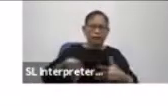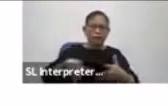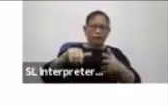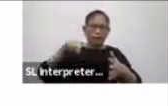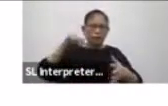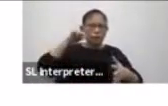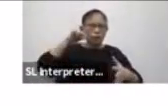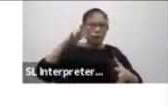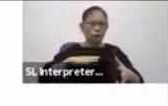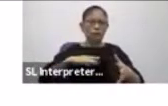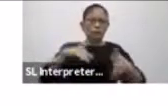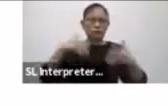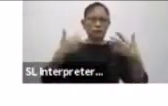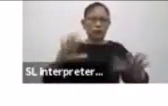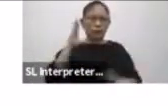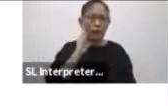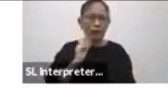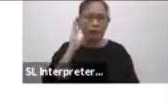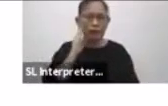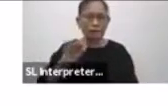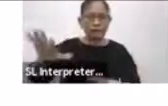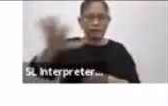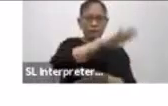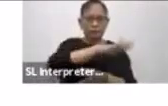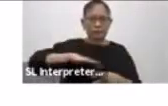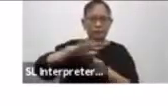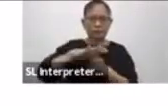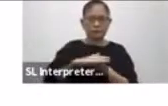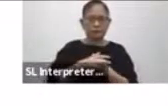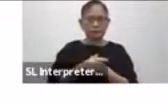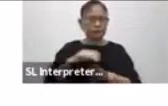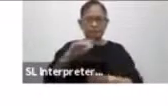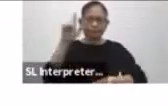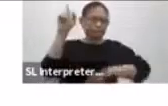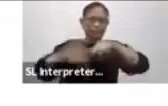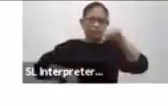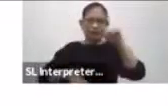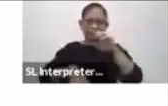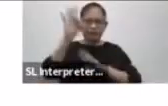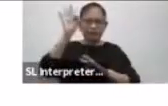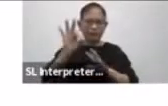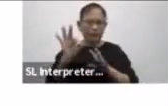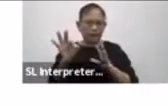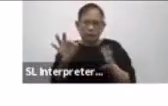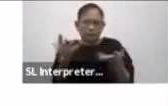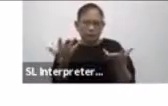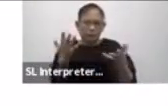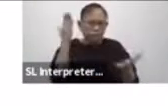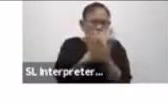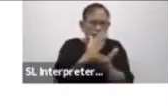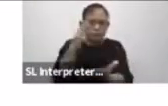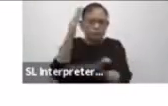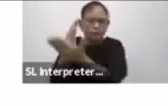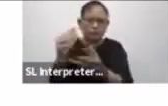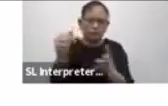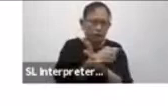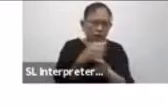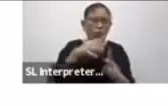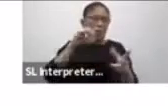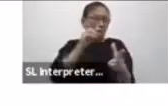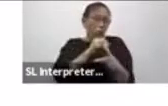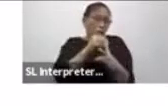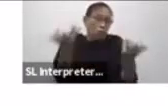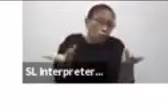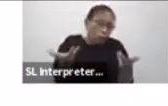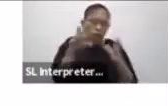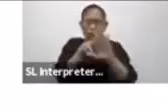women who are experiencing violence in our region are unable to find ways to make violence stop or to leave the violent relationship. But